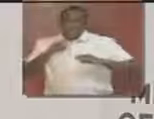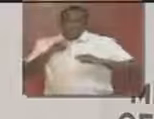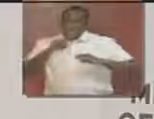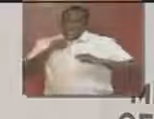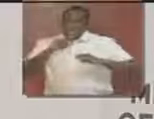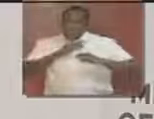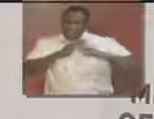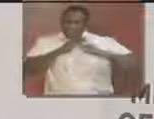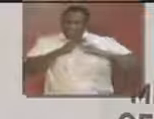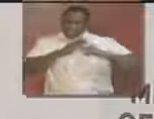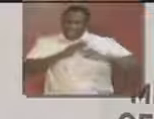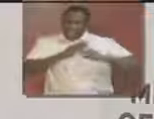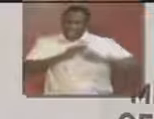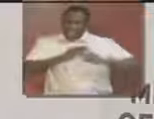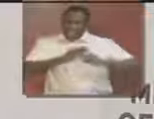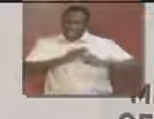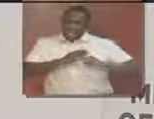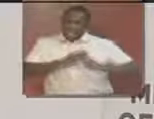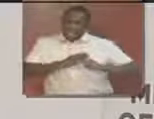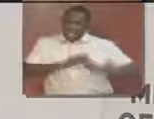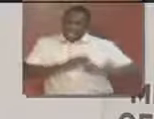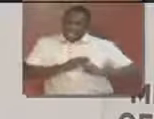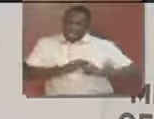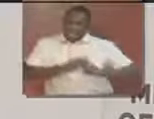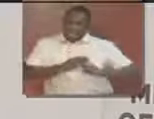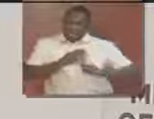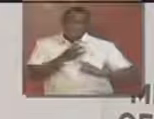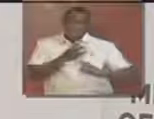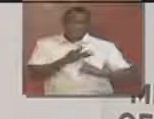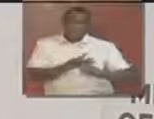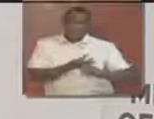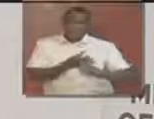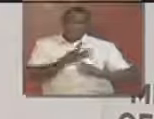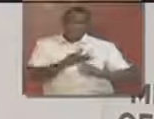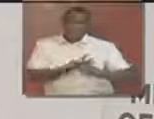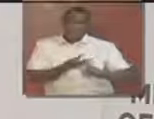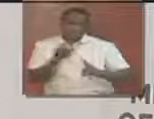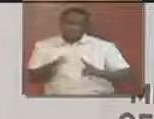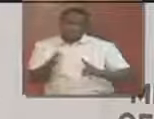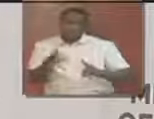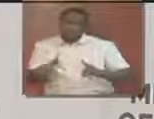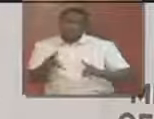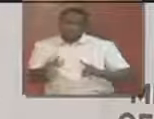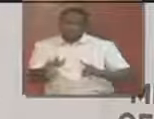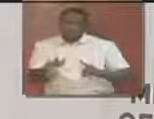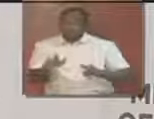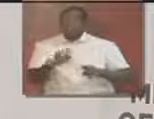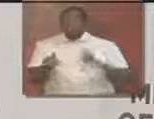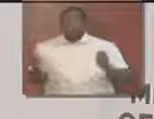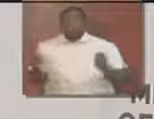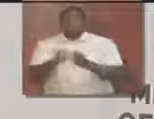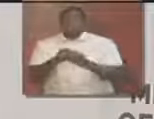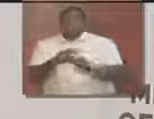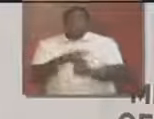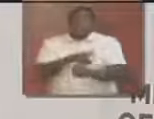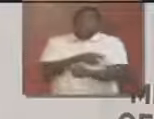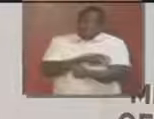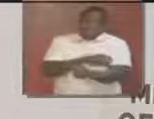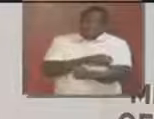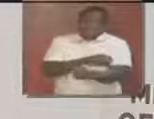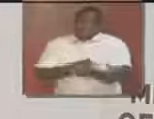one lasted only for about 4 months. With the vaccine itself, it's like a super booster. So what happens is that it